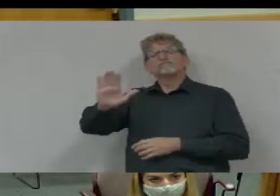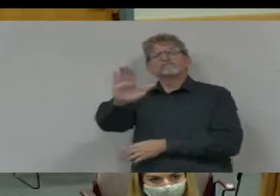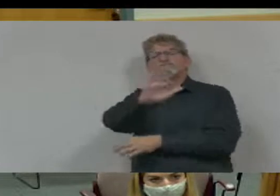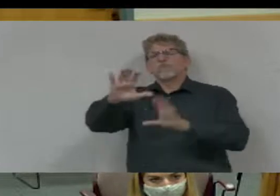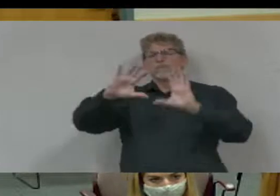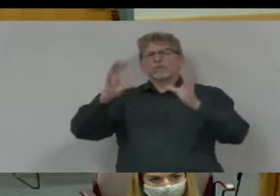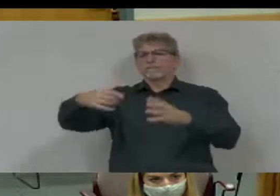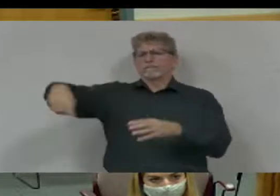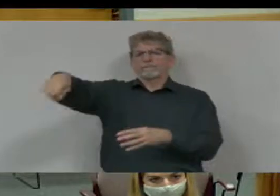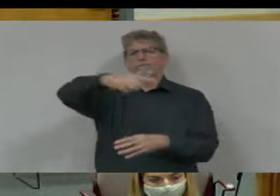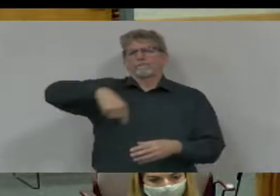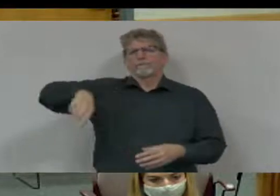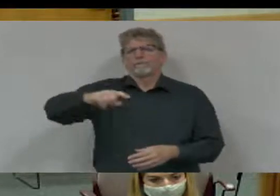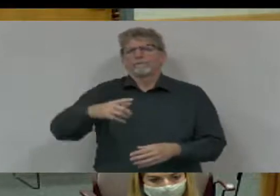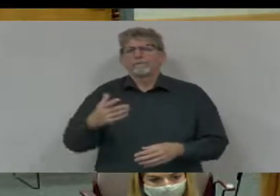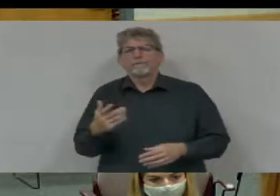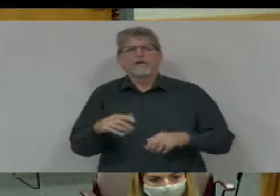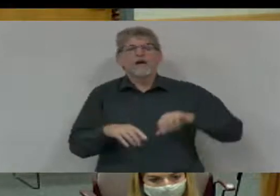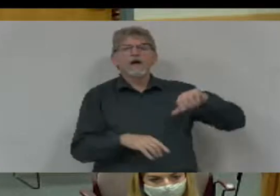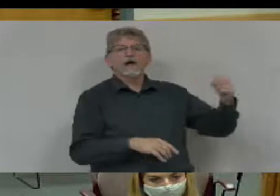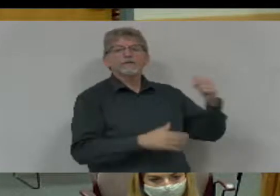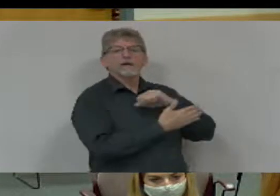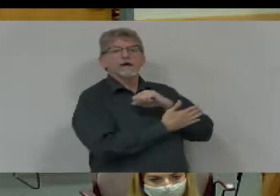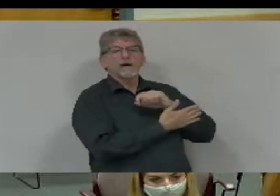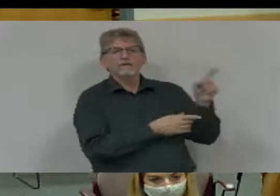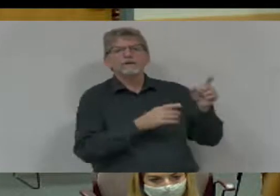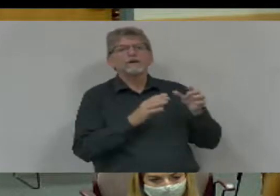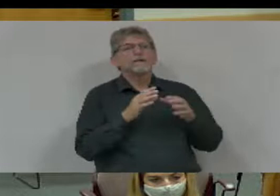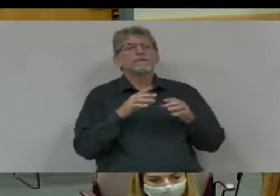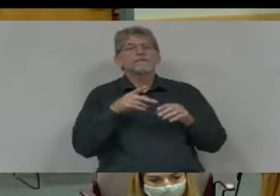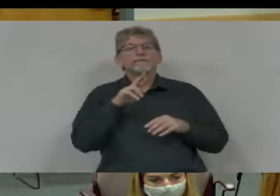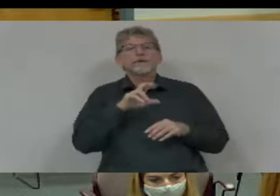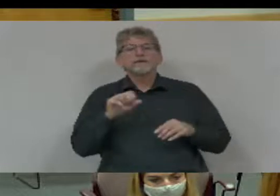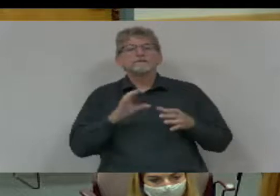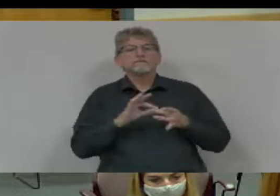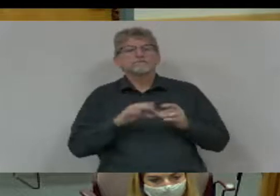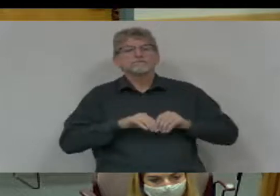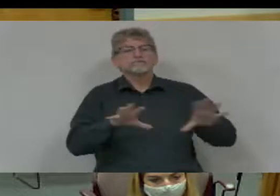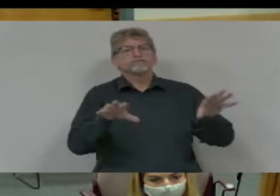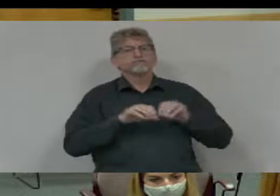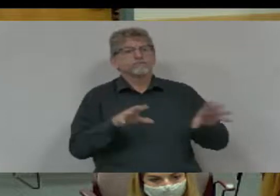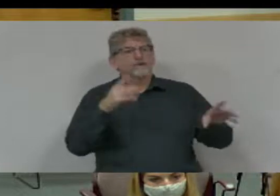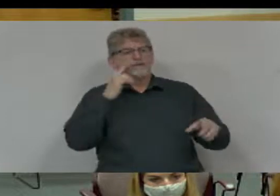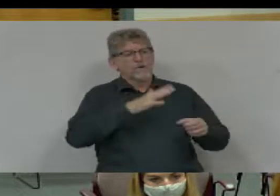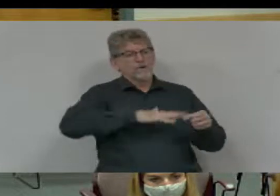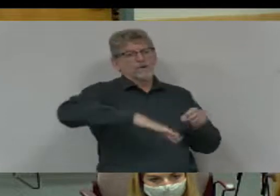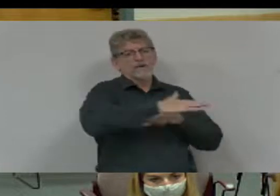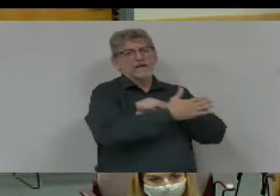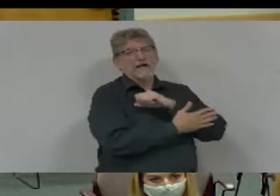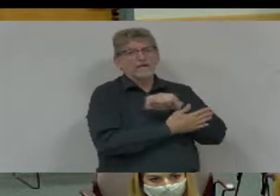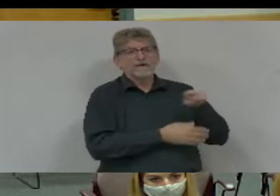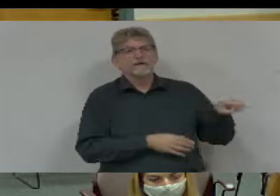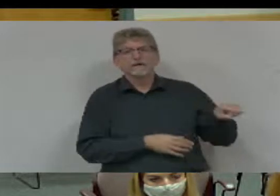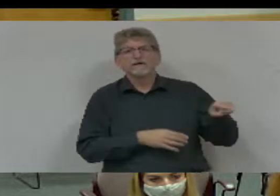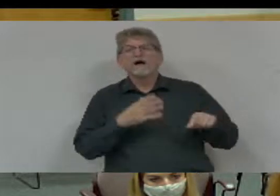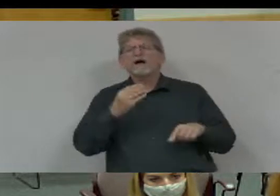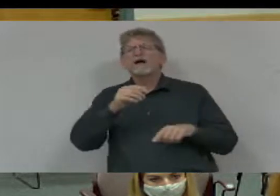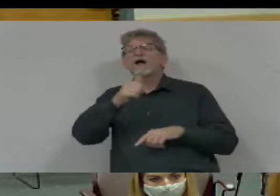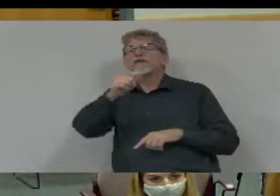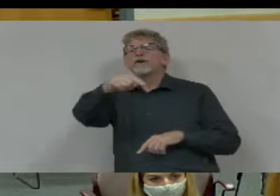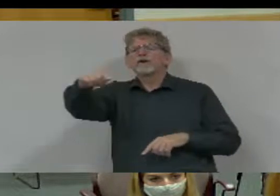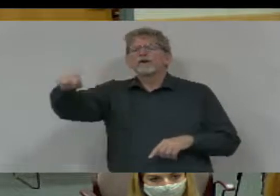group of people that said, this is what we're doing. From the county, from, Crawfordsville. So I was just curious, how are